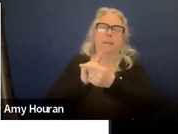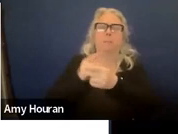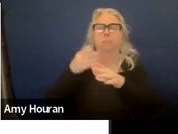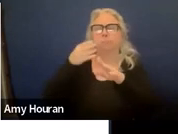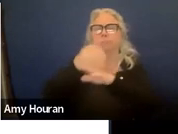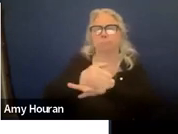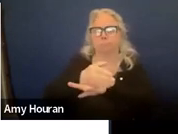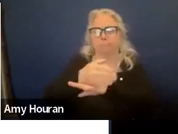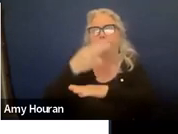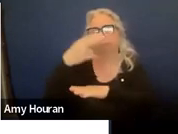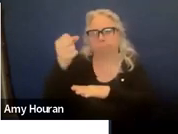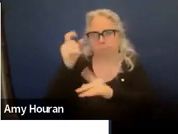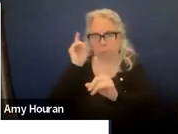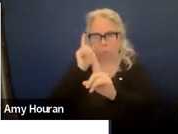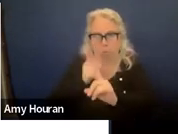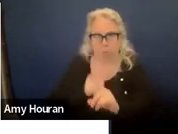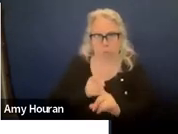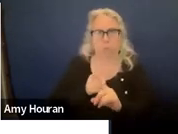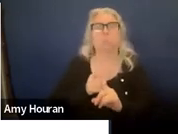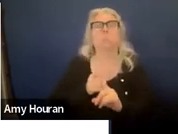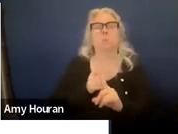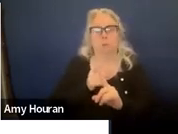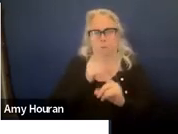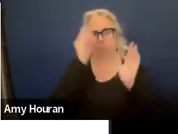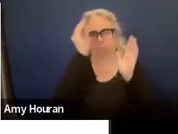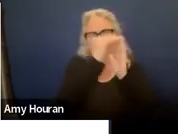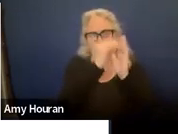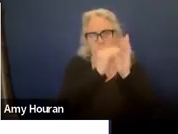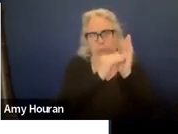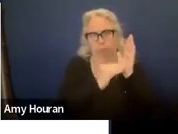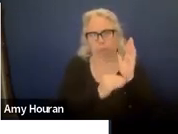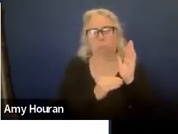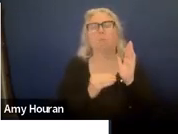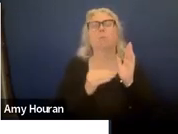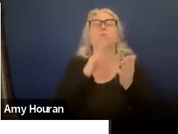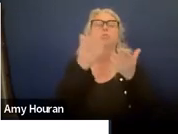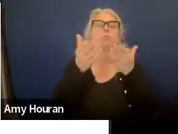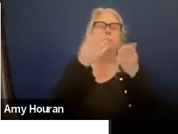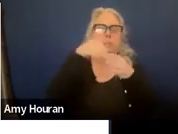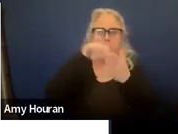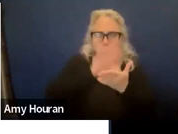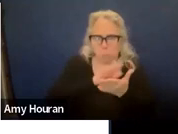nice bulleted list, right? You can put the services they're getting in school,